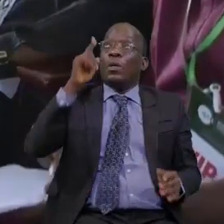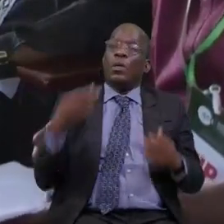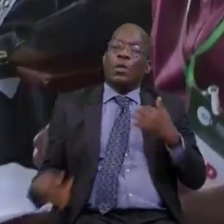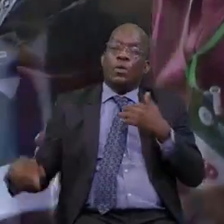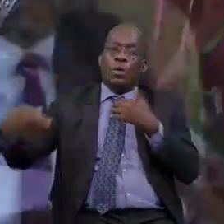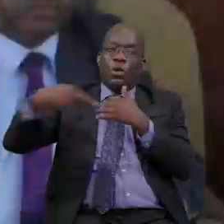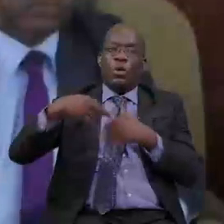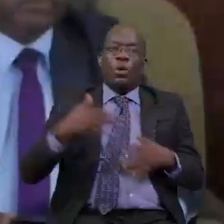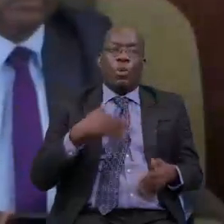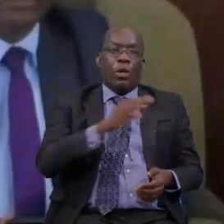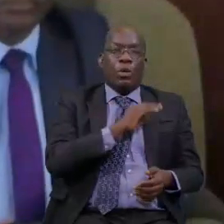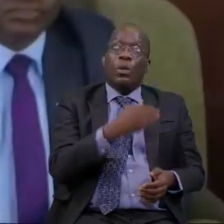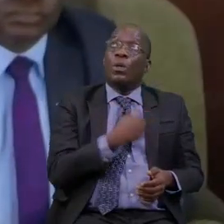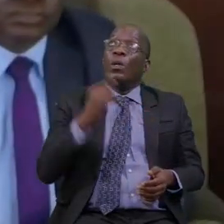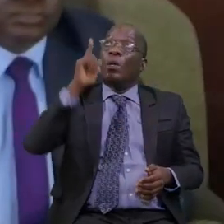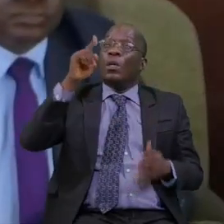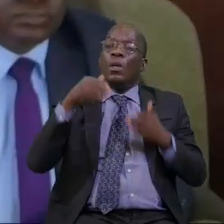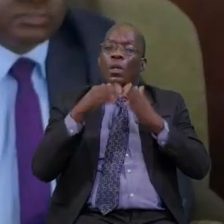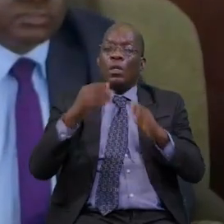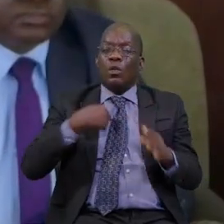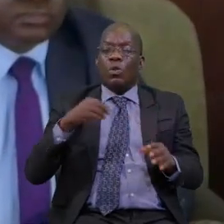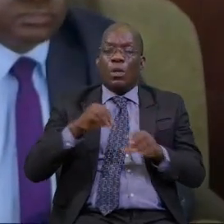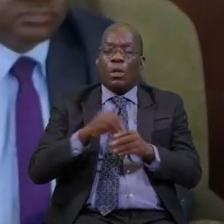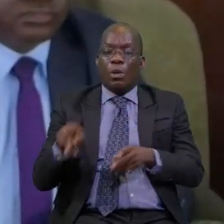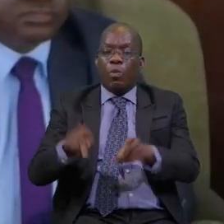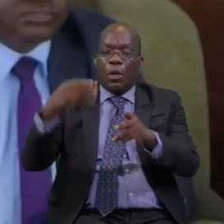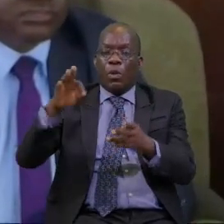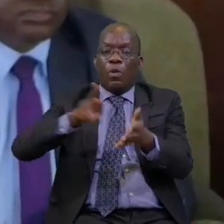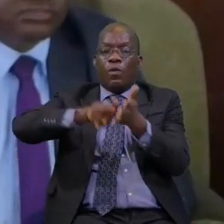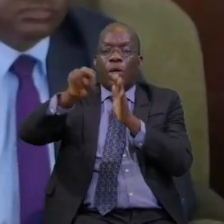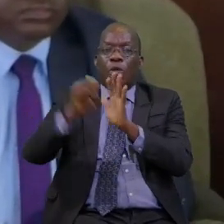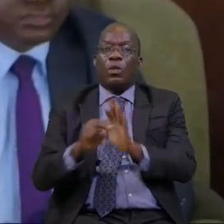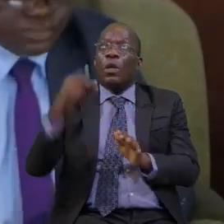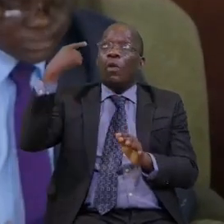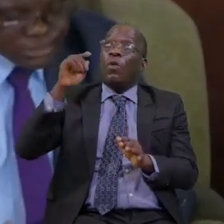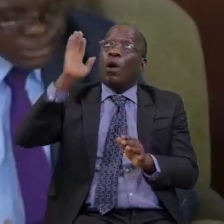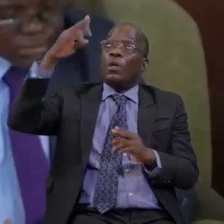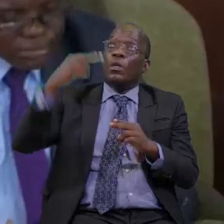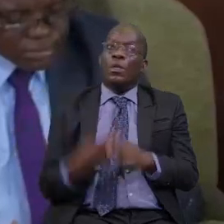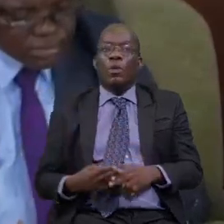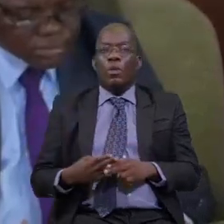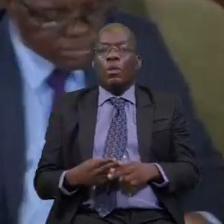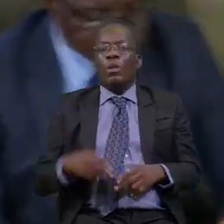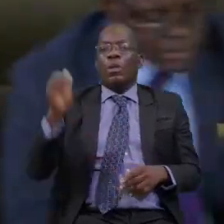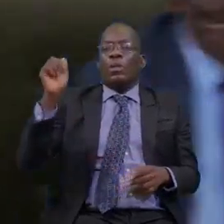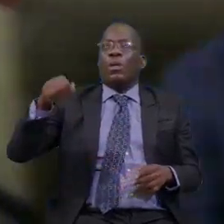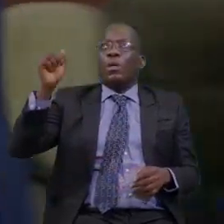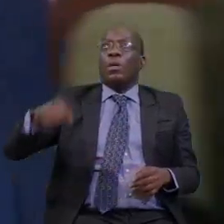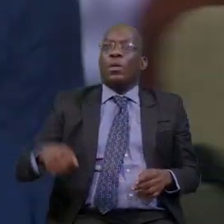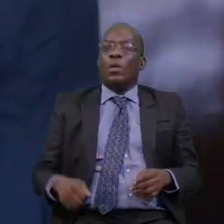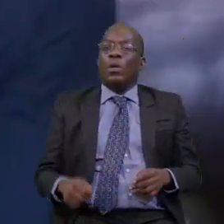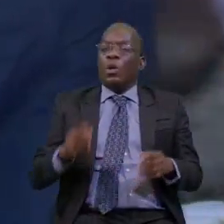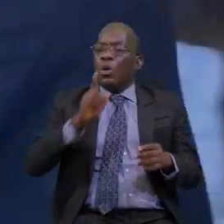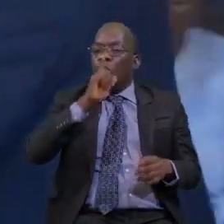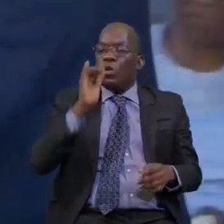me in the path of righteousness for his name's sake. Yea, or yes, truly, though I